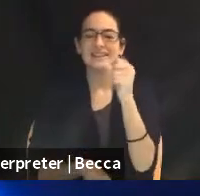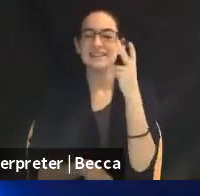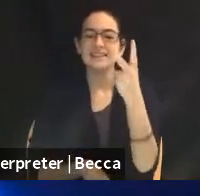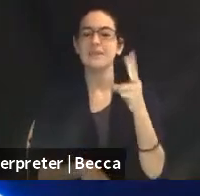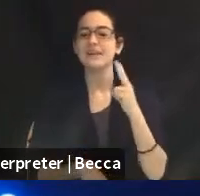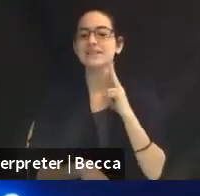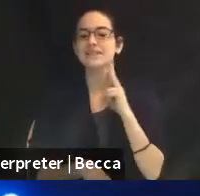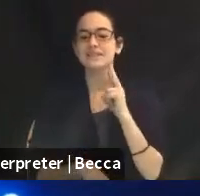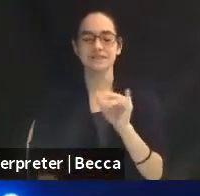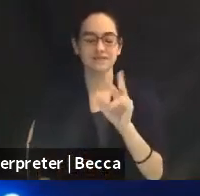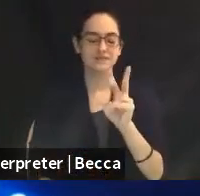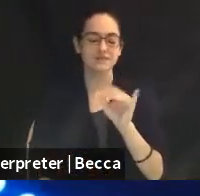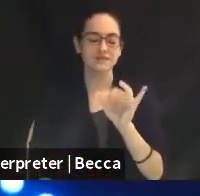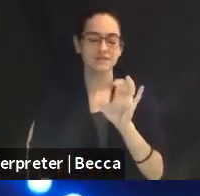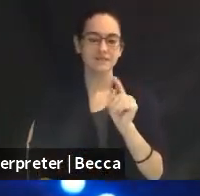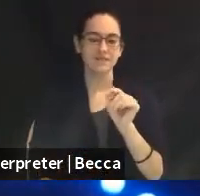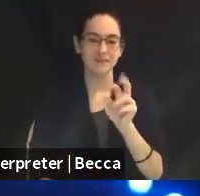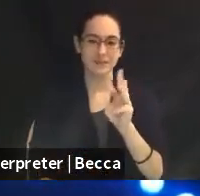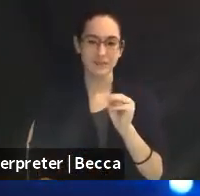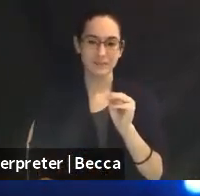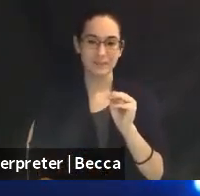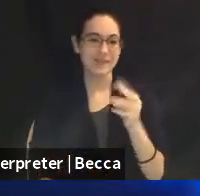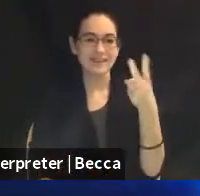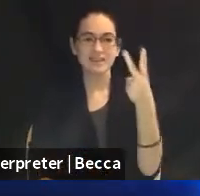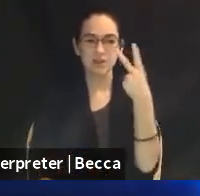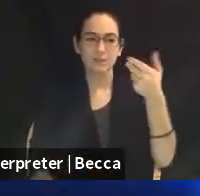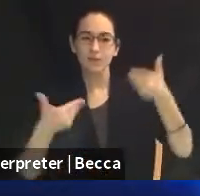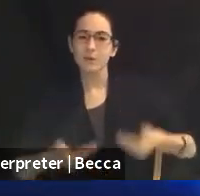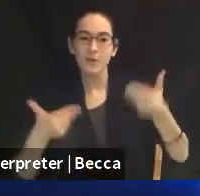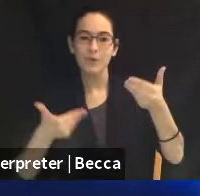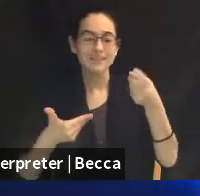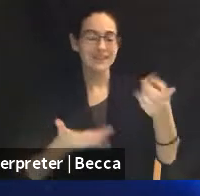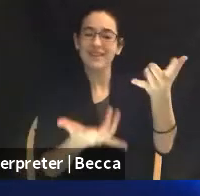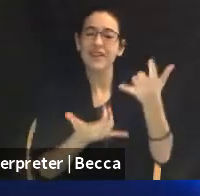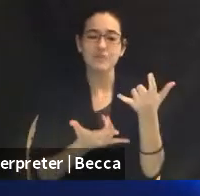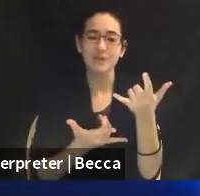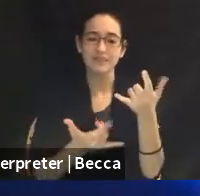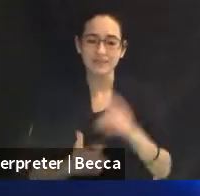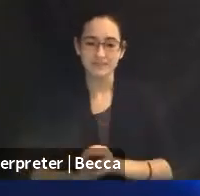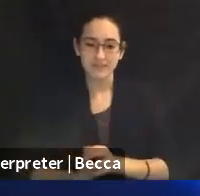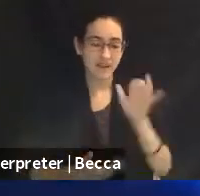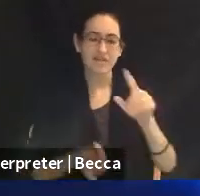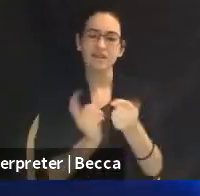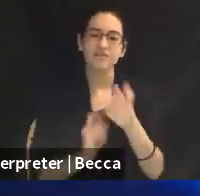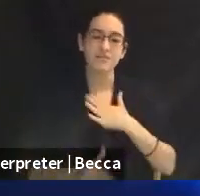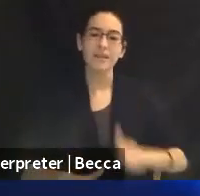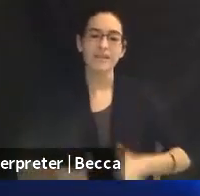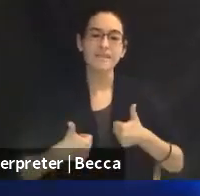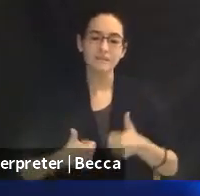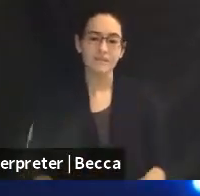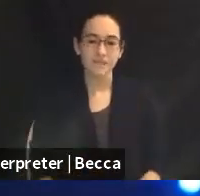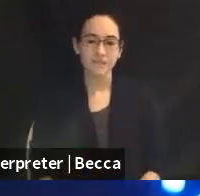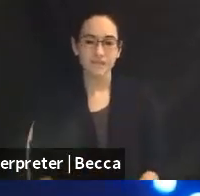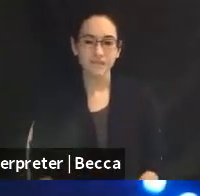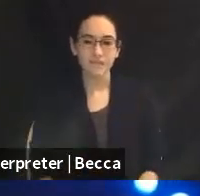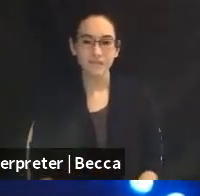They just saw me for me. And for years, this guy just loved me. And it changed my life. To the